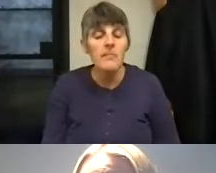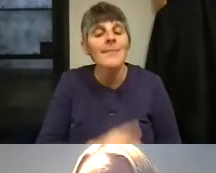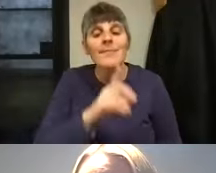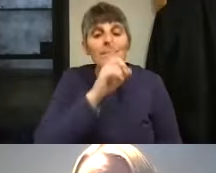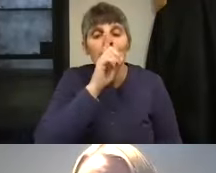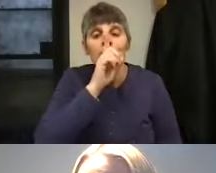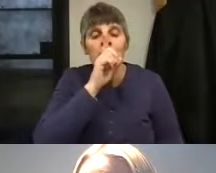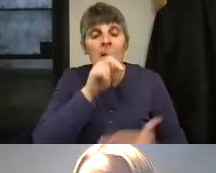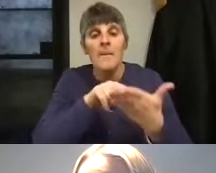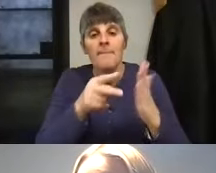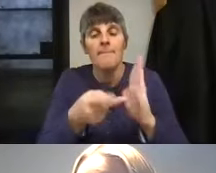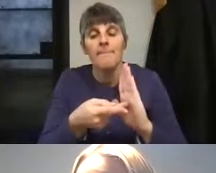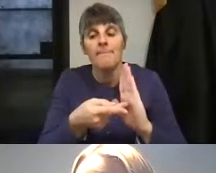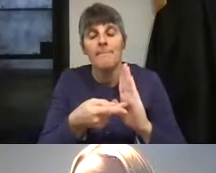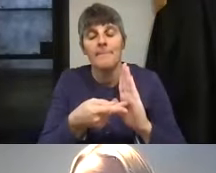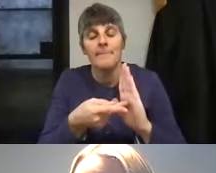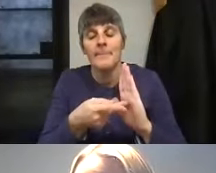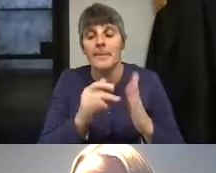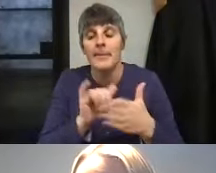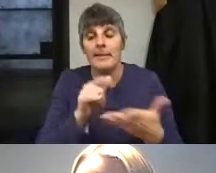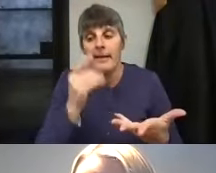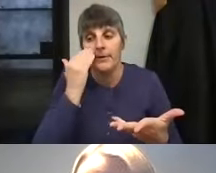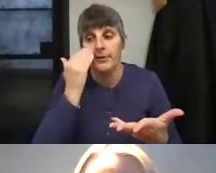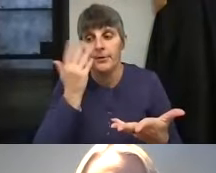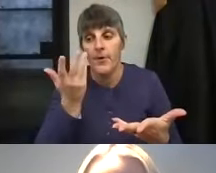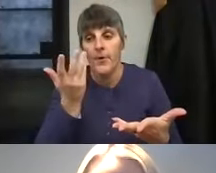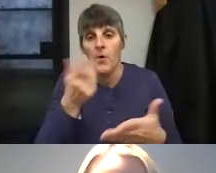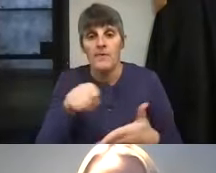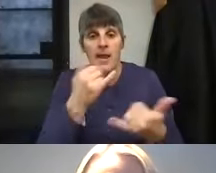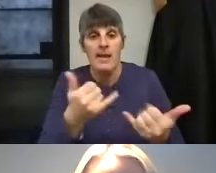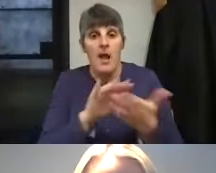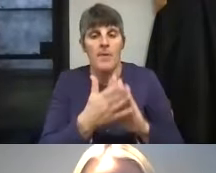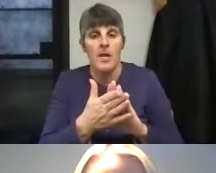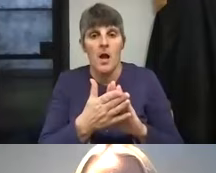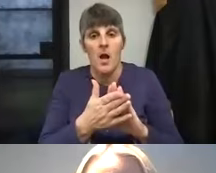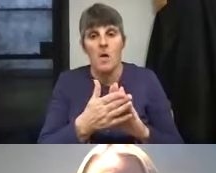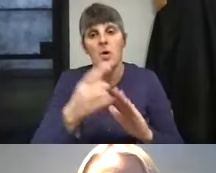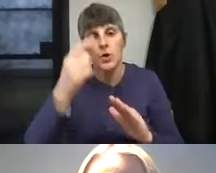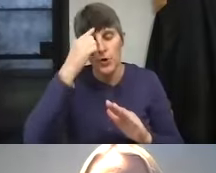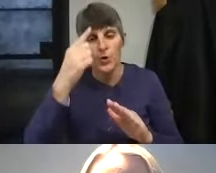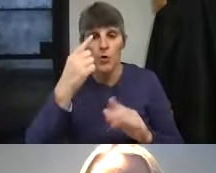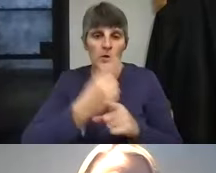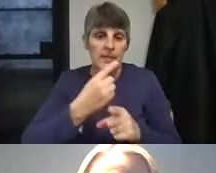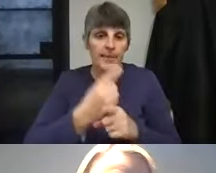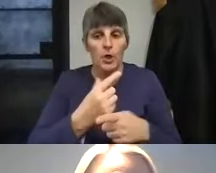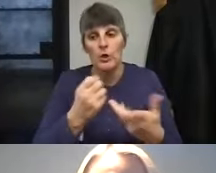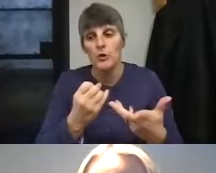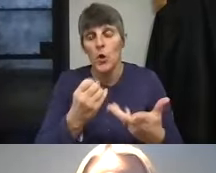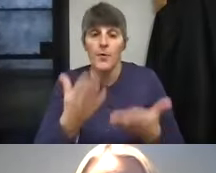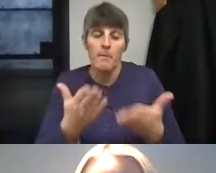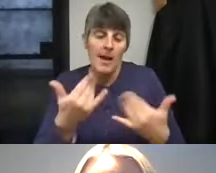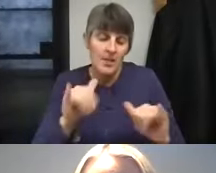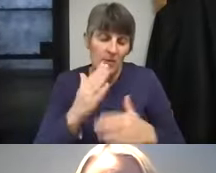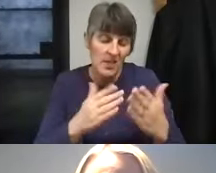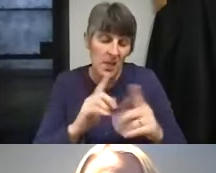necessarily mean that, they now become neurotypical. So there might still be